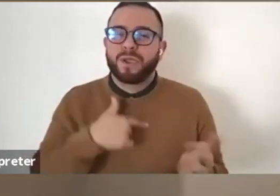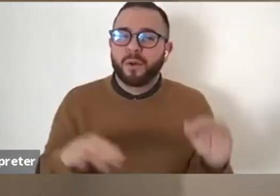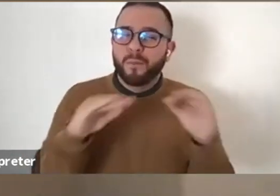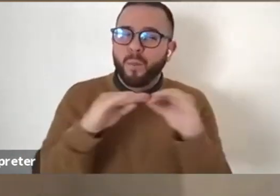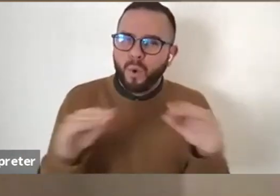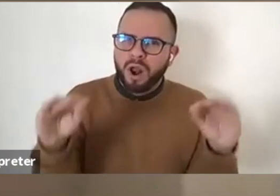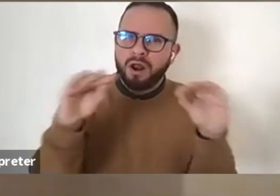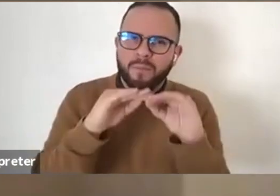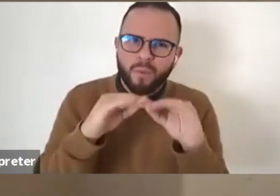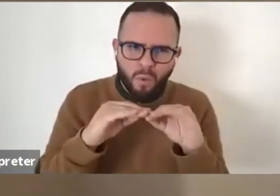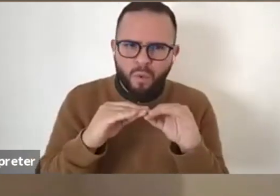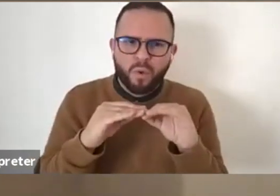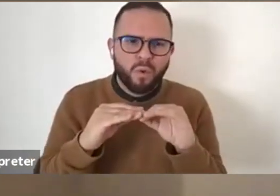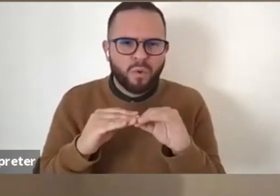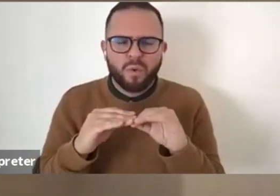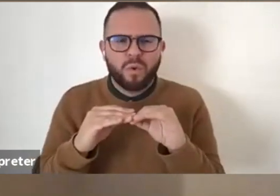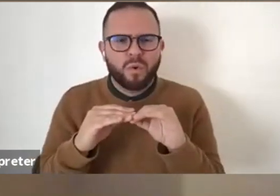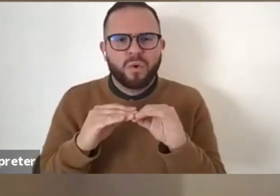about